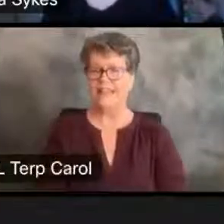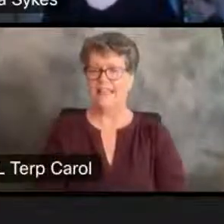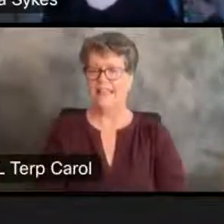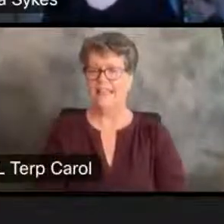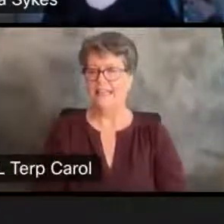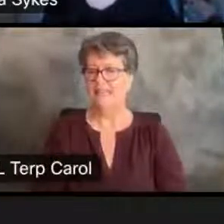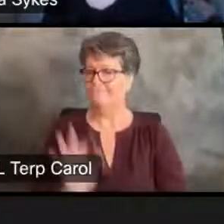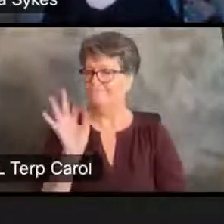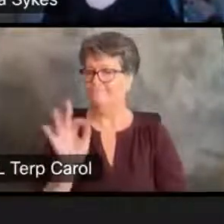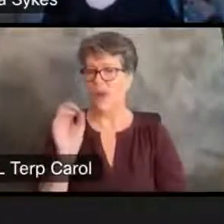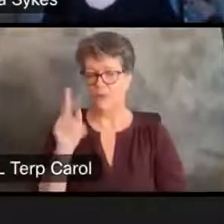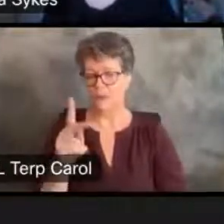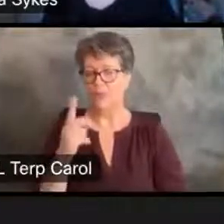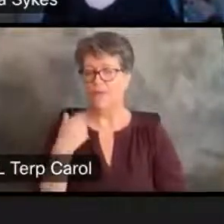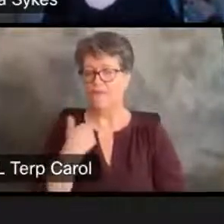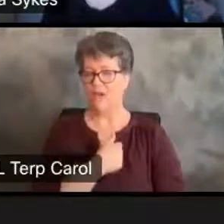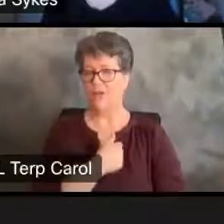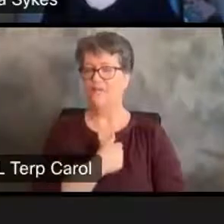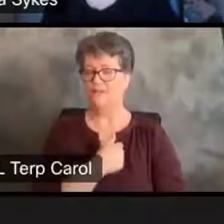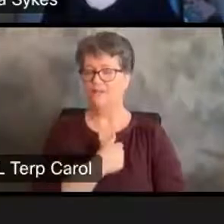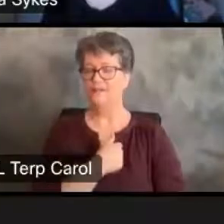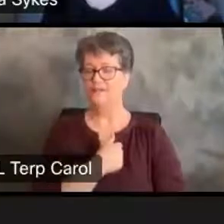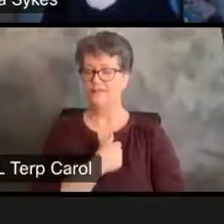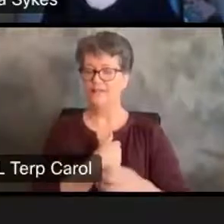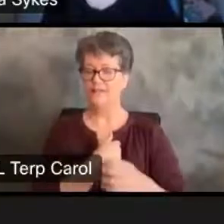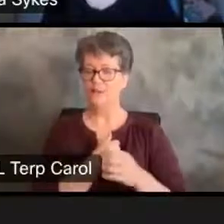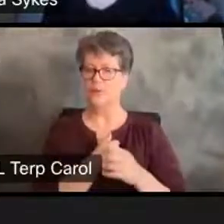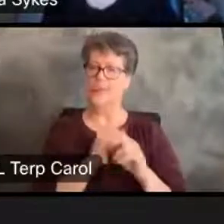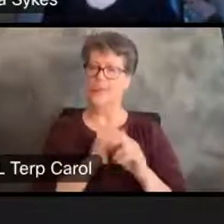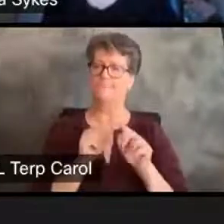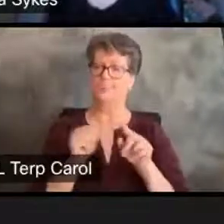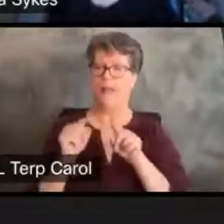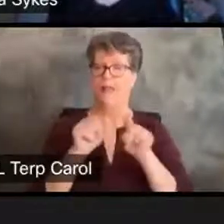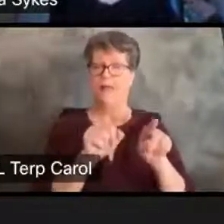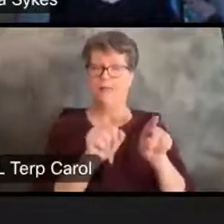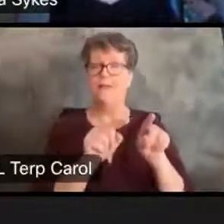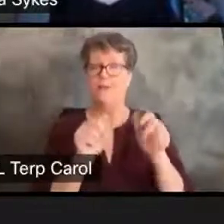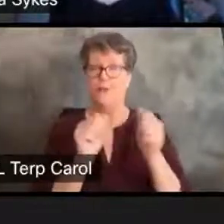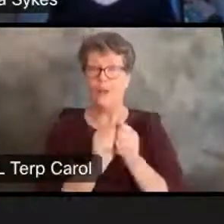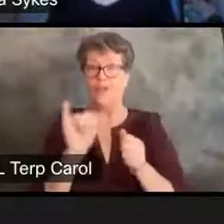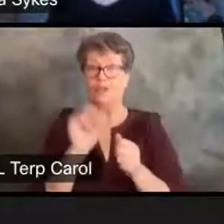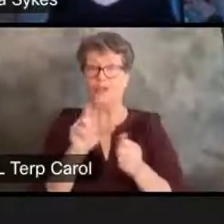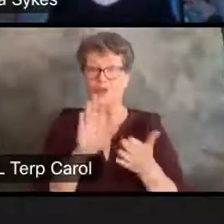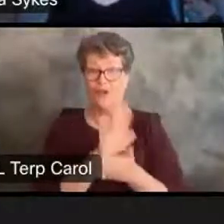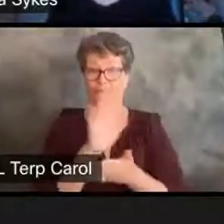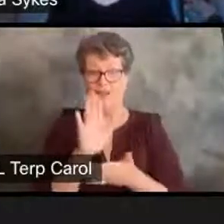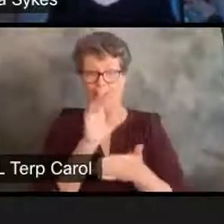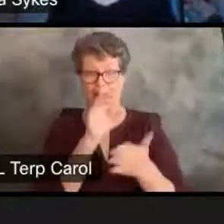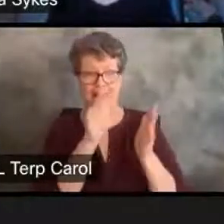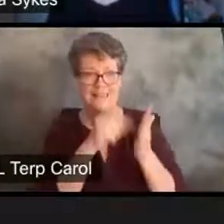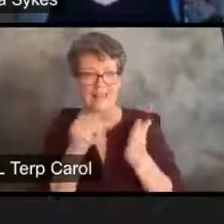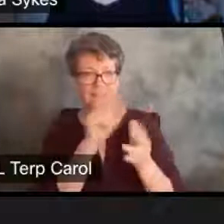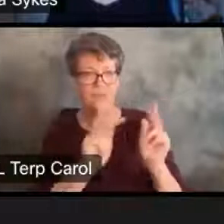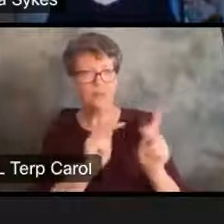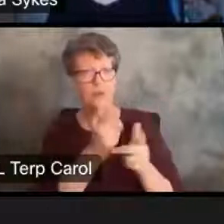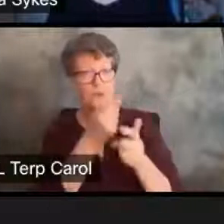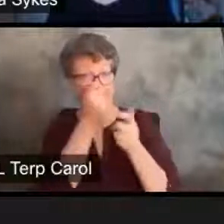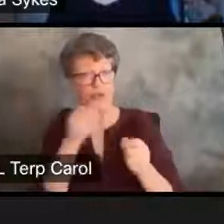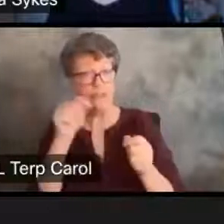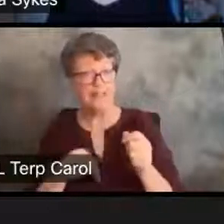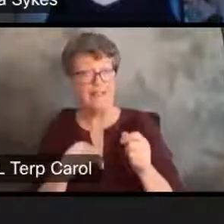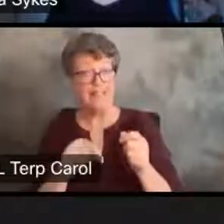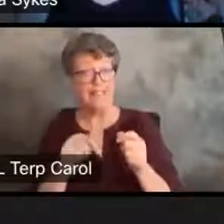that they are getting that experience and just kind of intertwining that and creating pathways to successful employment when they leave college.